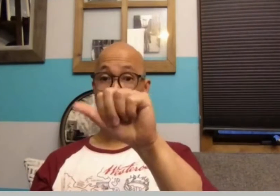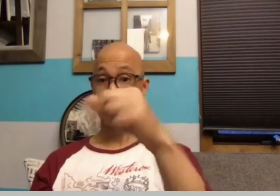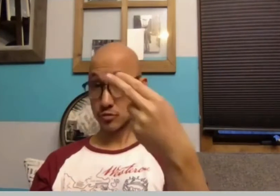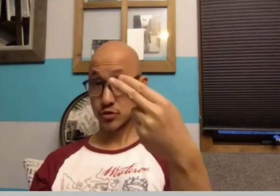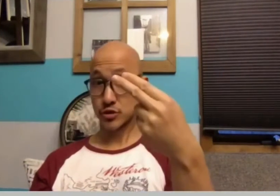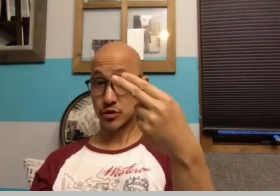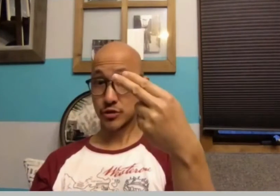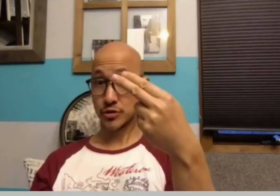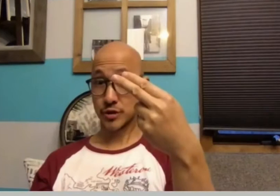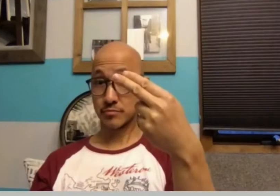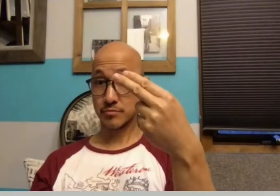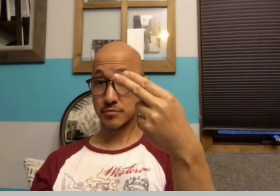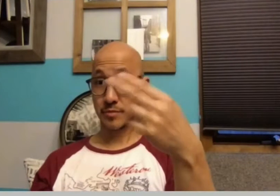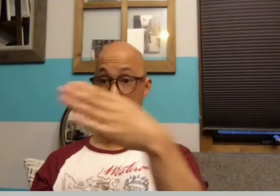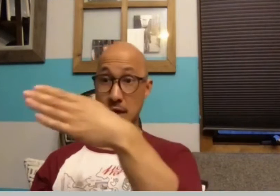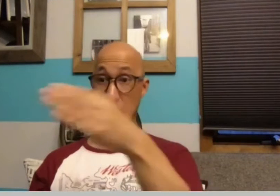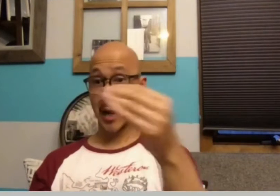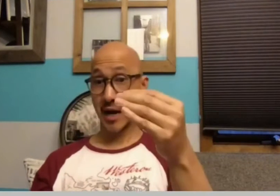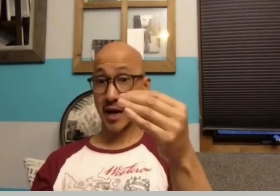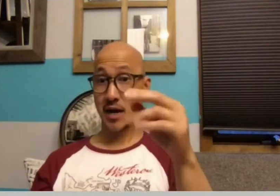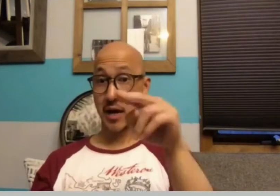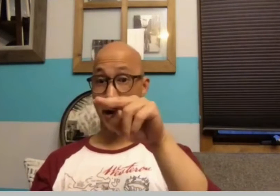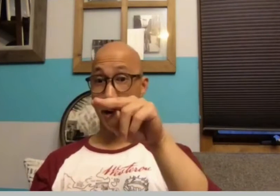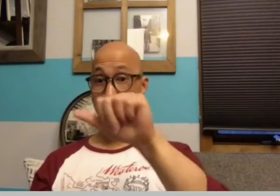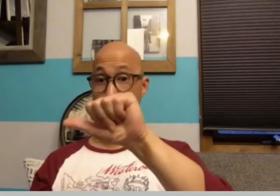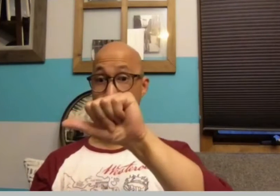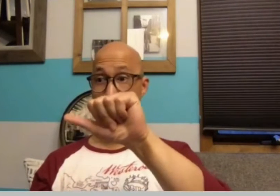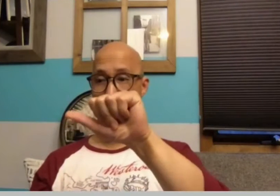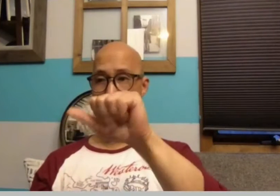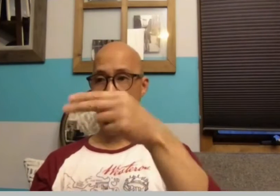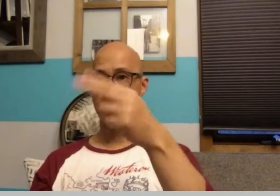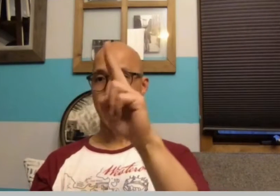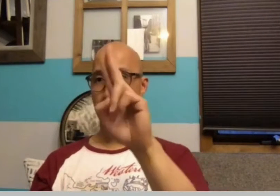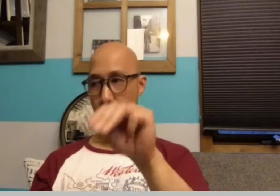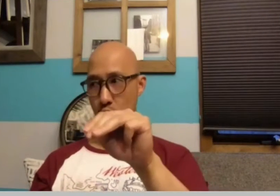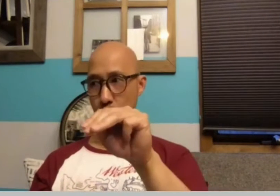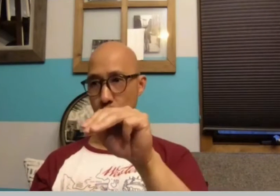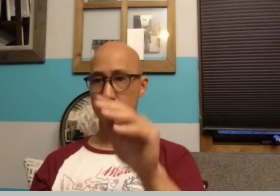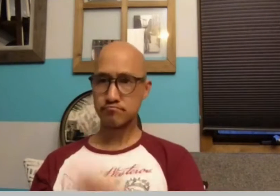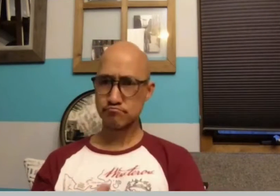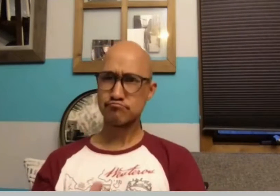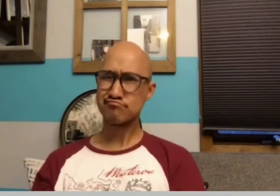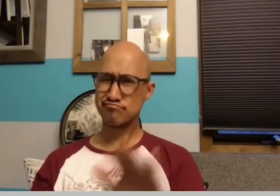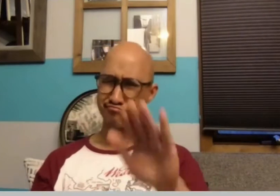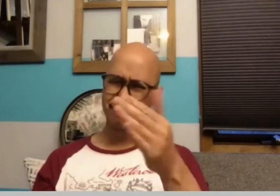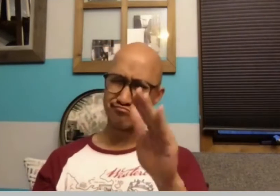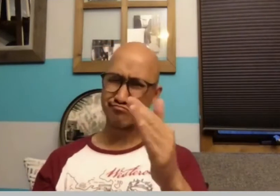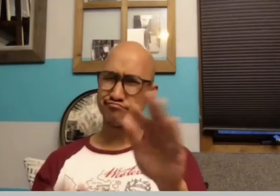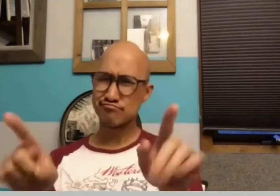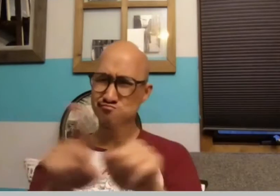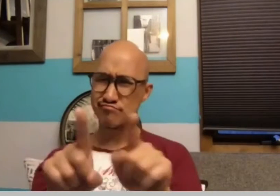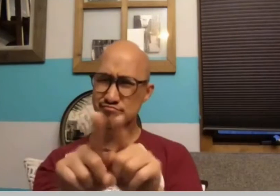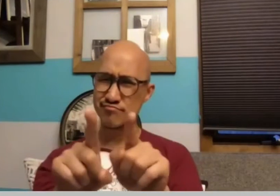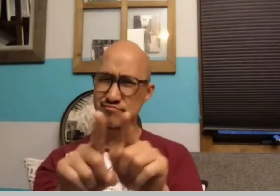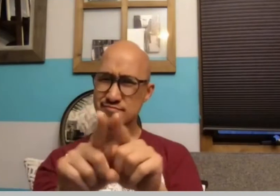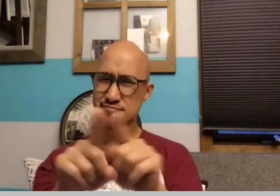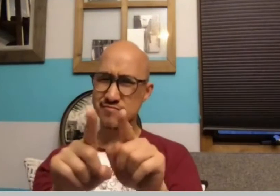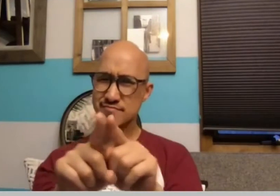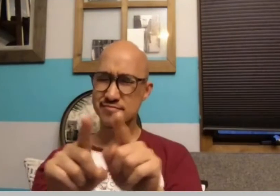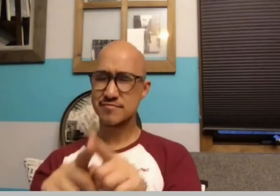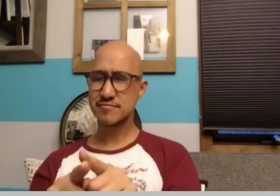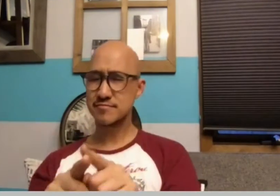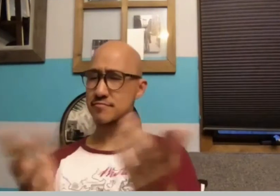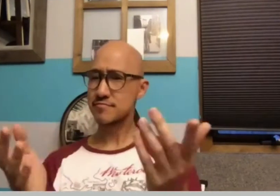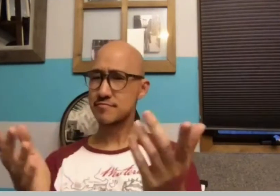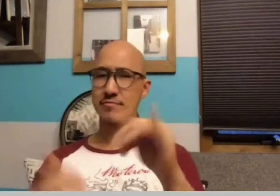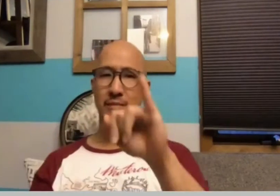Nineveh repents. Oh, amazing, wonderful. But just a few generations later, Nineveh forgot their repentance. They ultimately grow